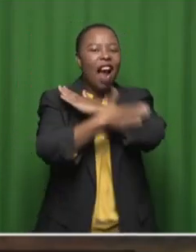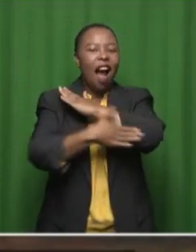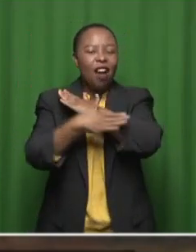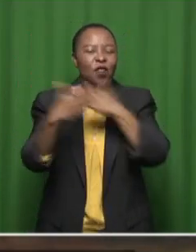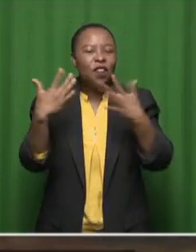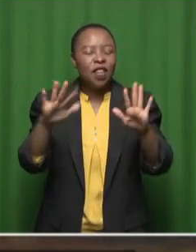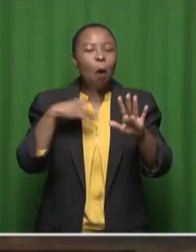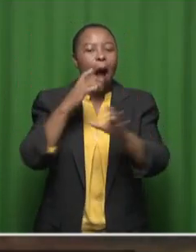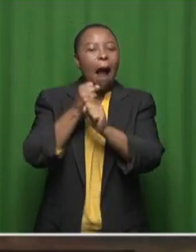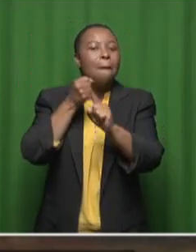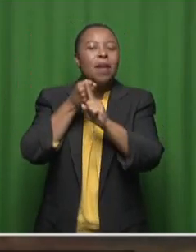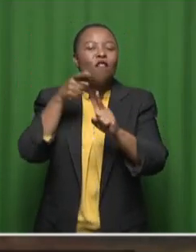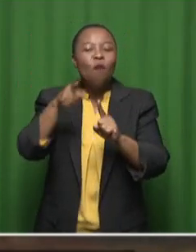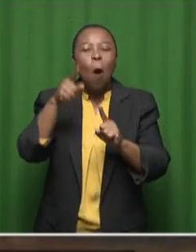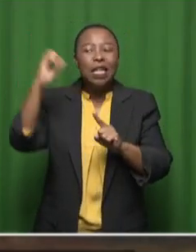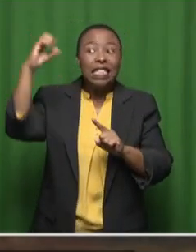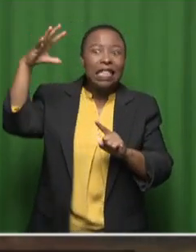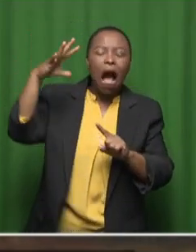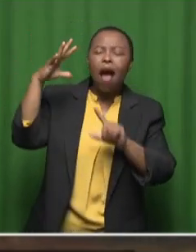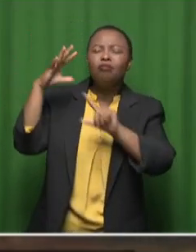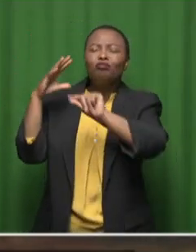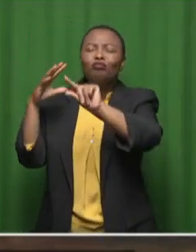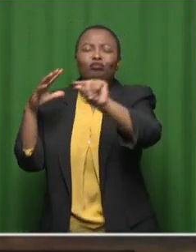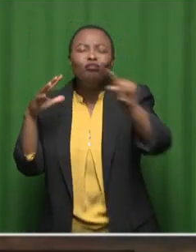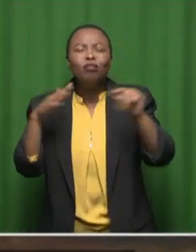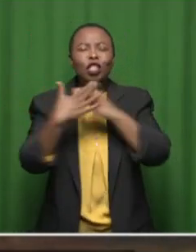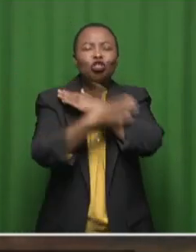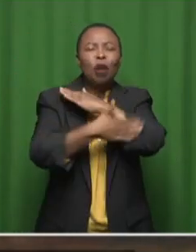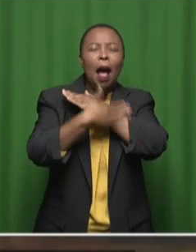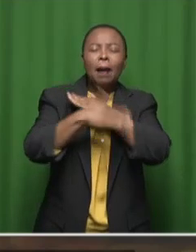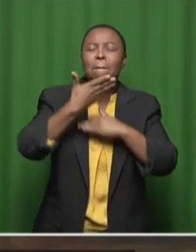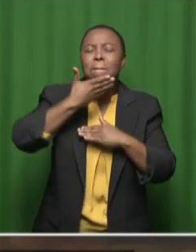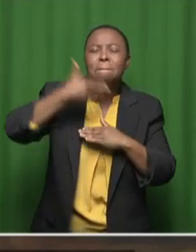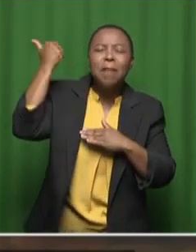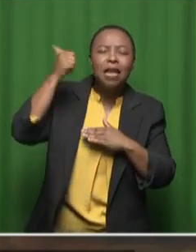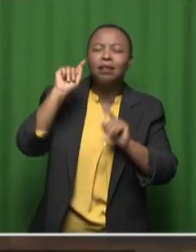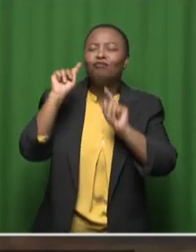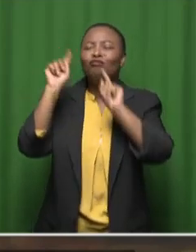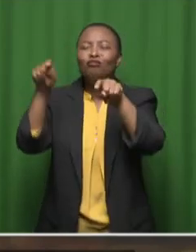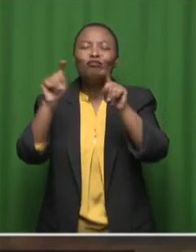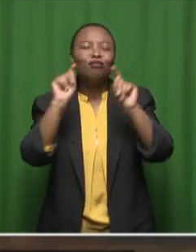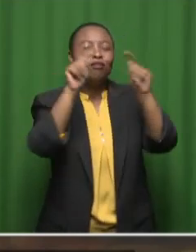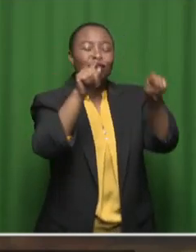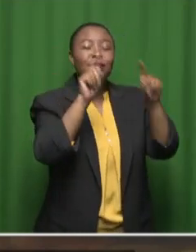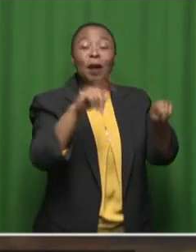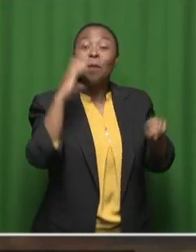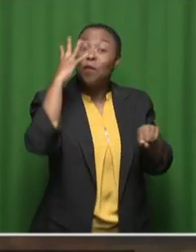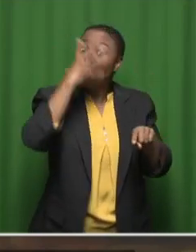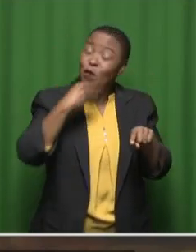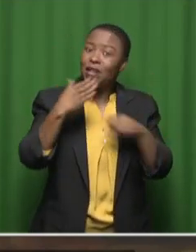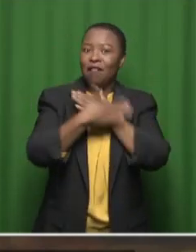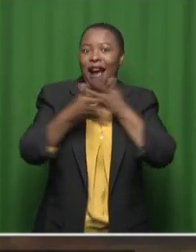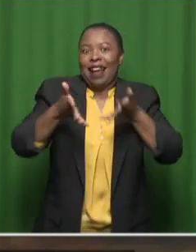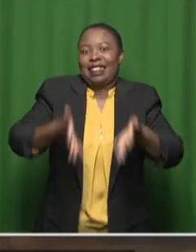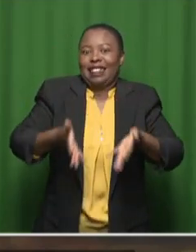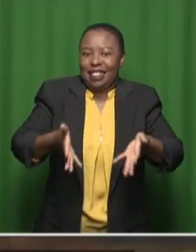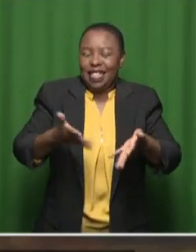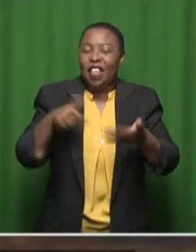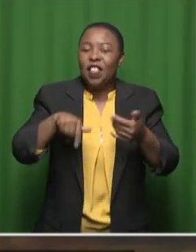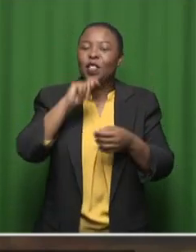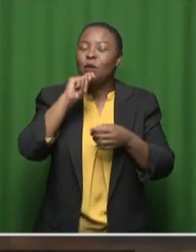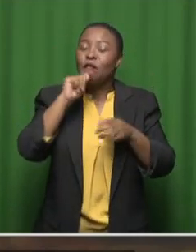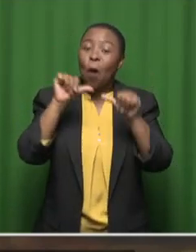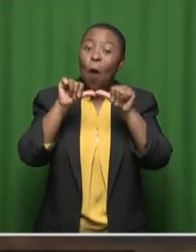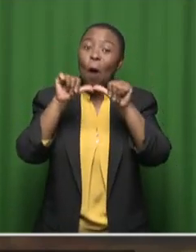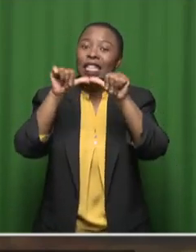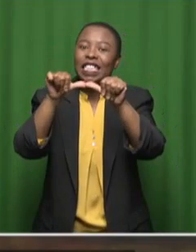Sun campaign, taking you to some of the best locations to visit in our beautiful country. And this morning, we continue on this